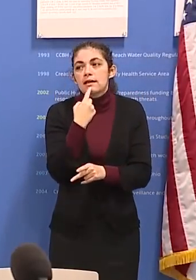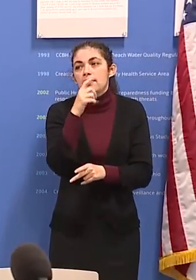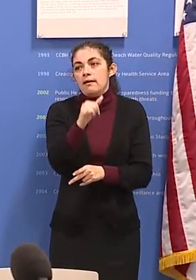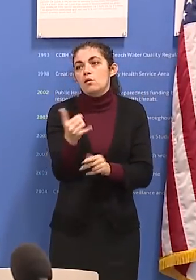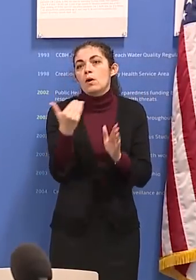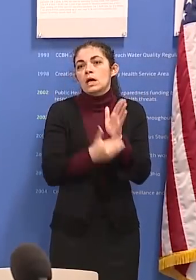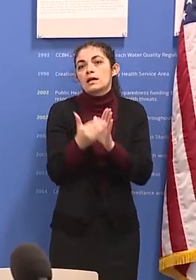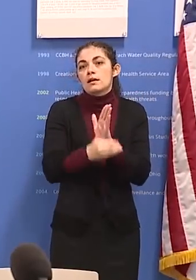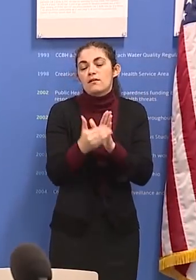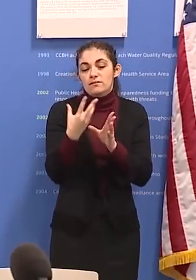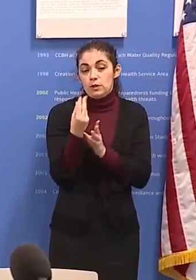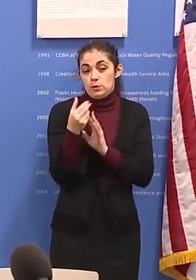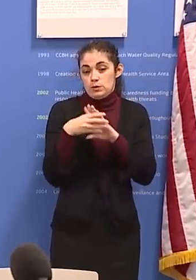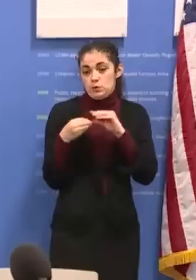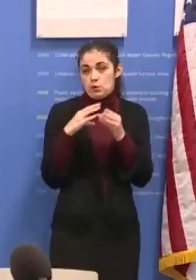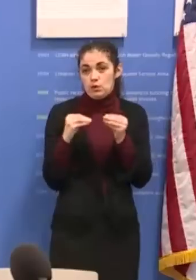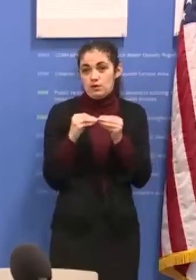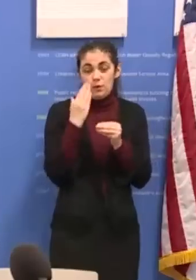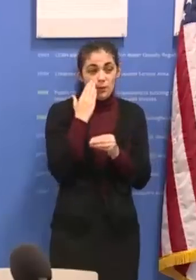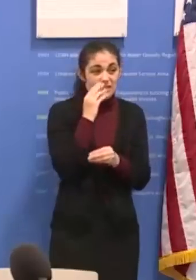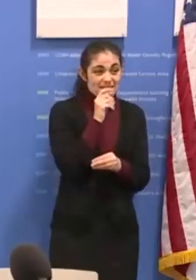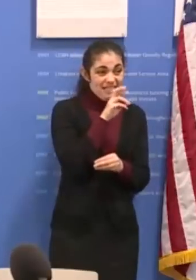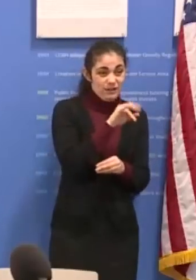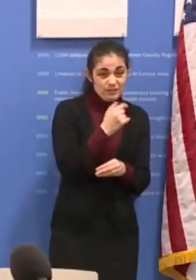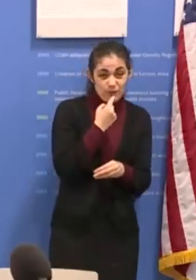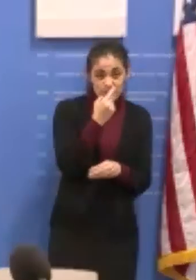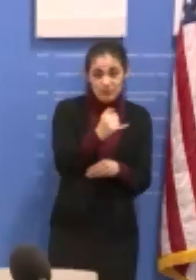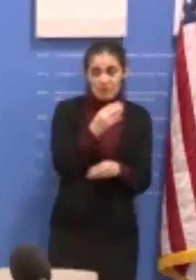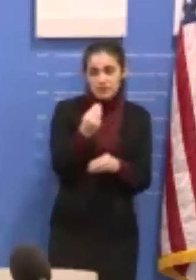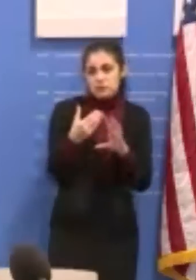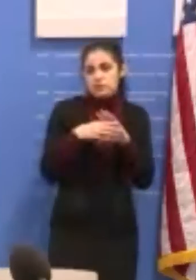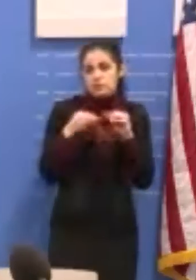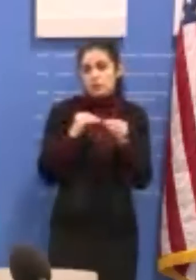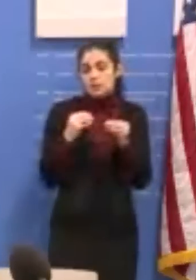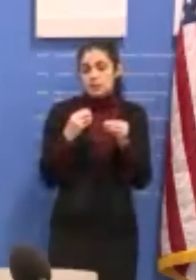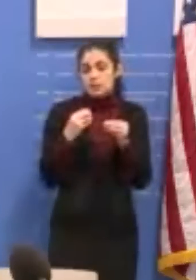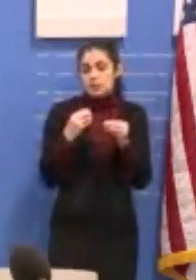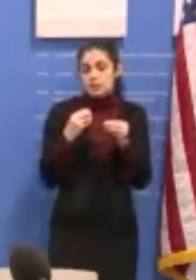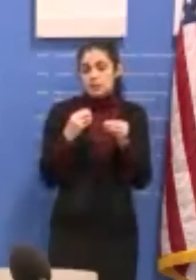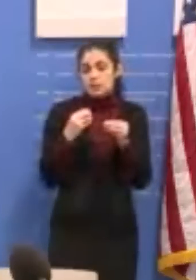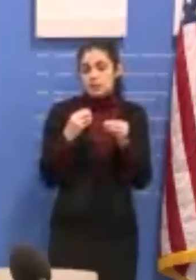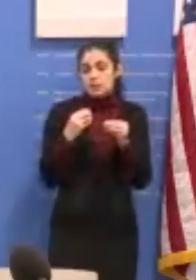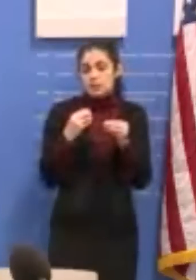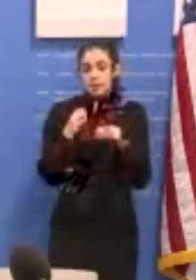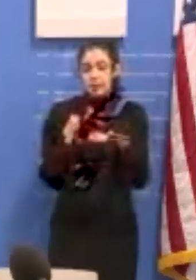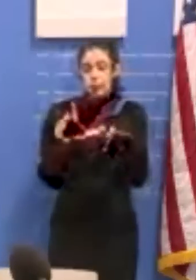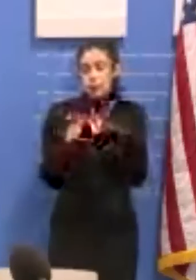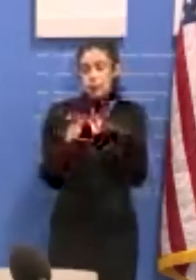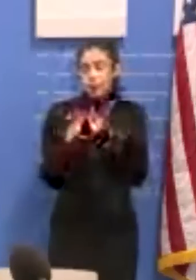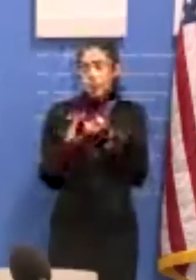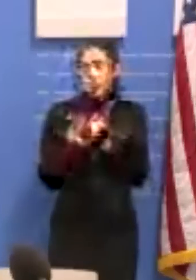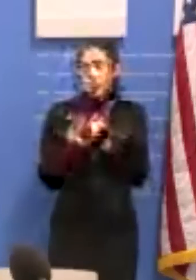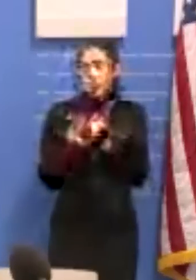about some stories. You heard Terry talk about stories. I personally